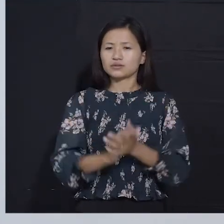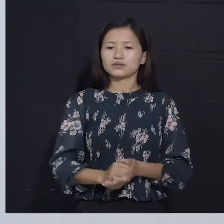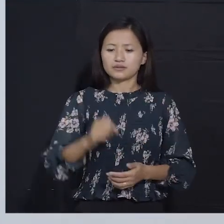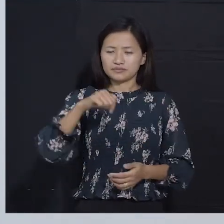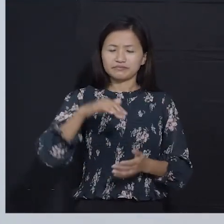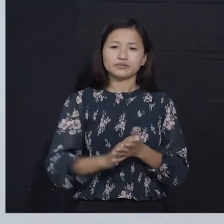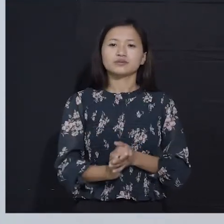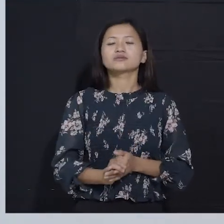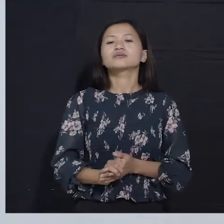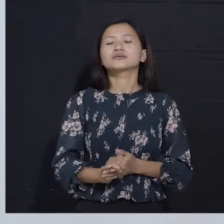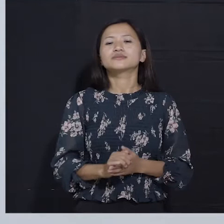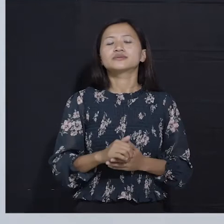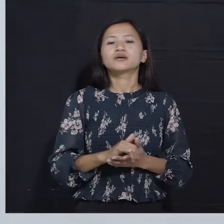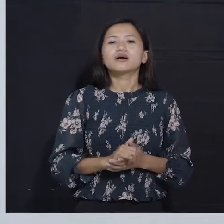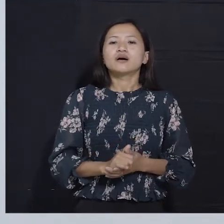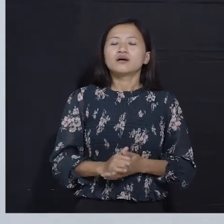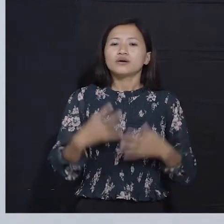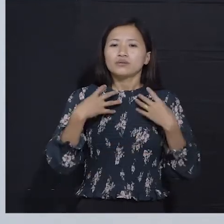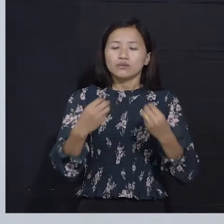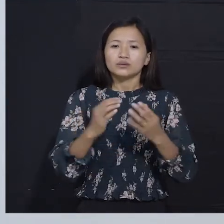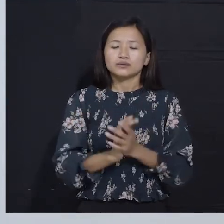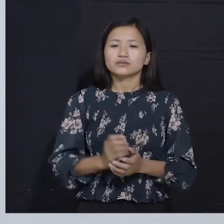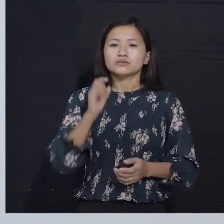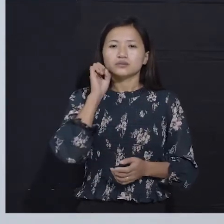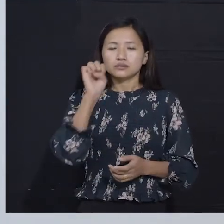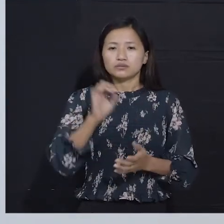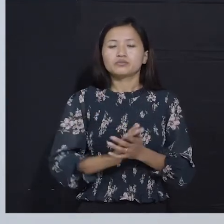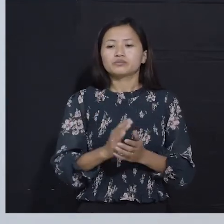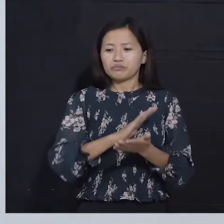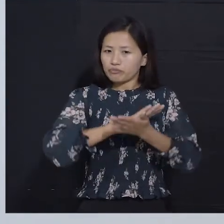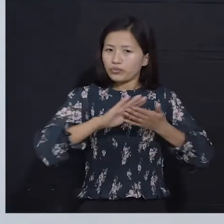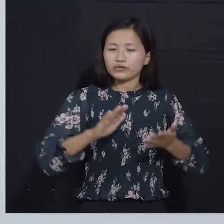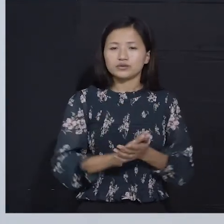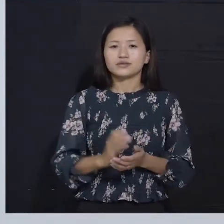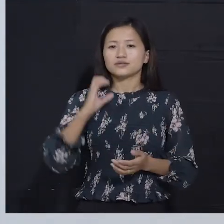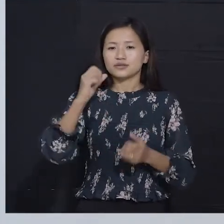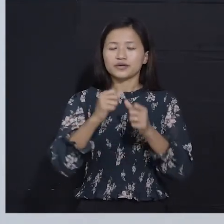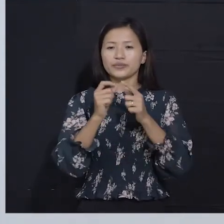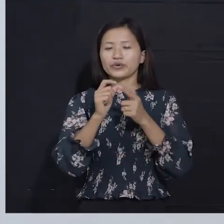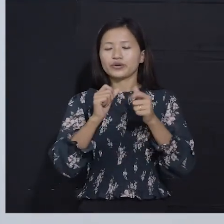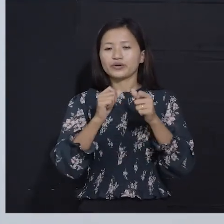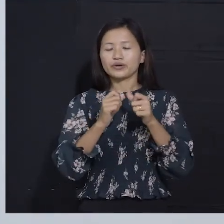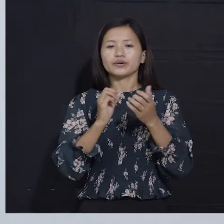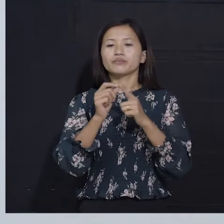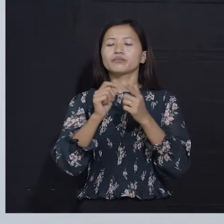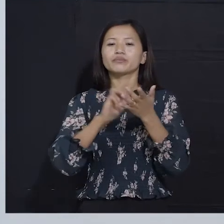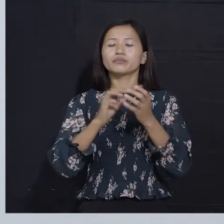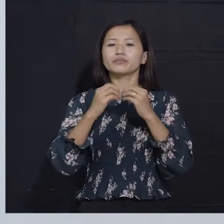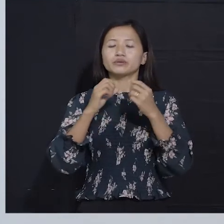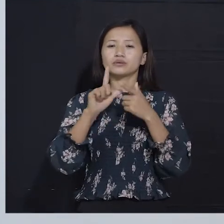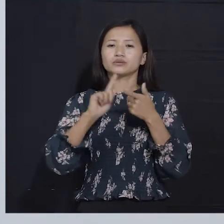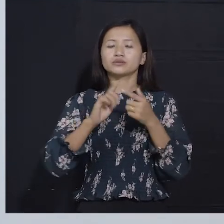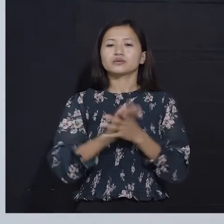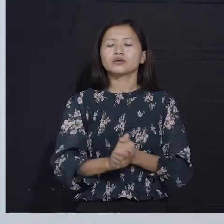present condition right now, and so he wanted to prove that he is capable to go for hunting along with the other